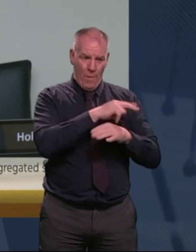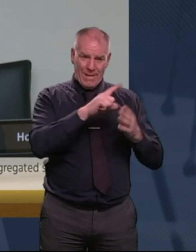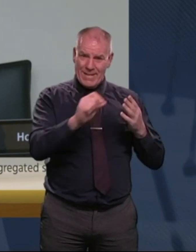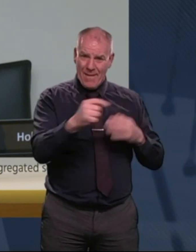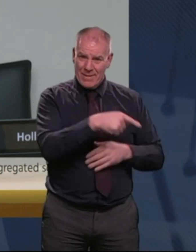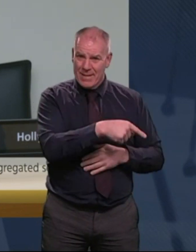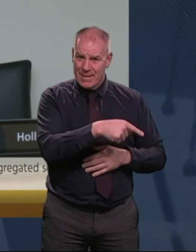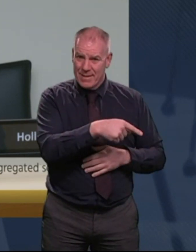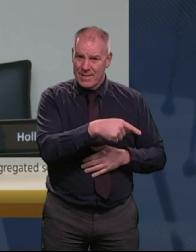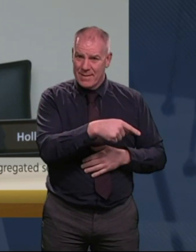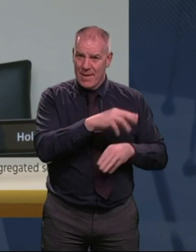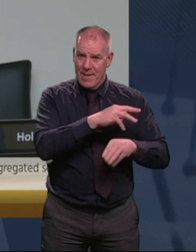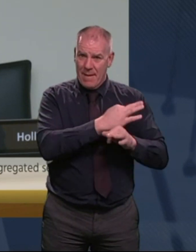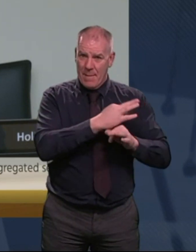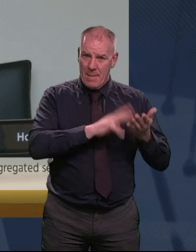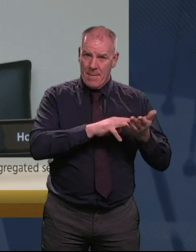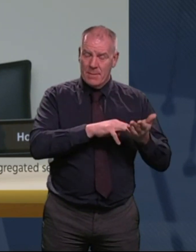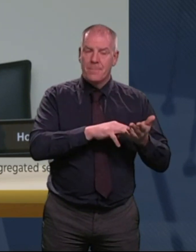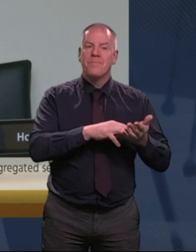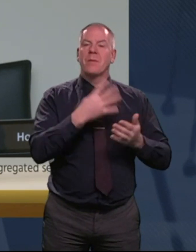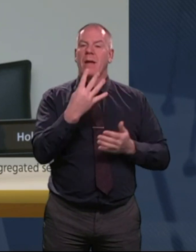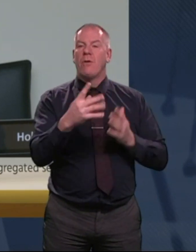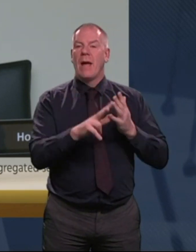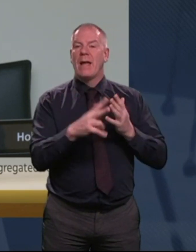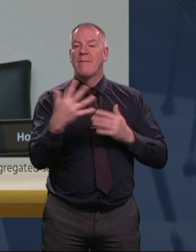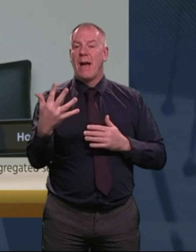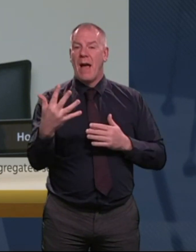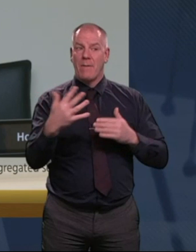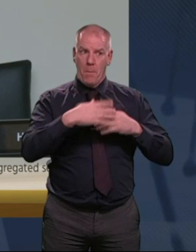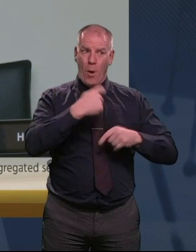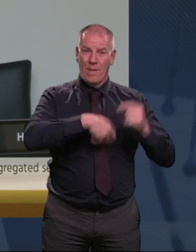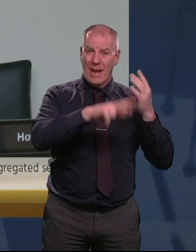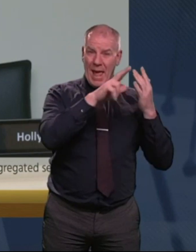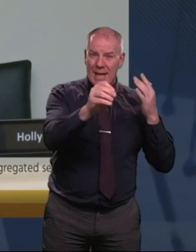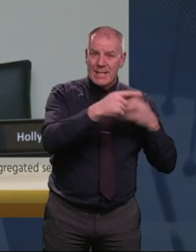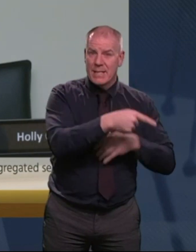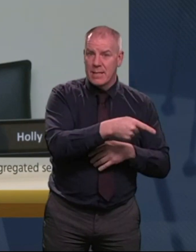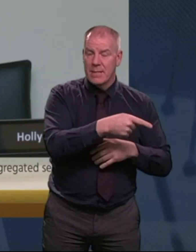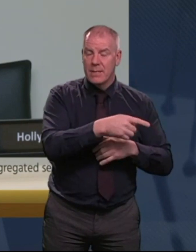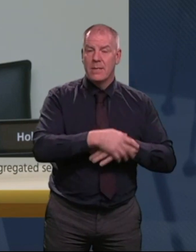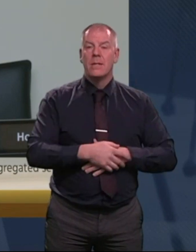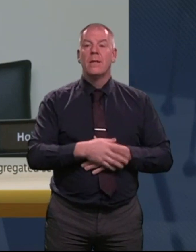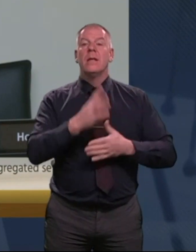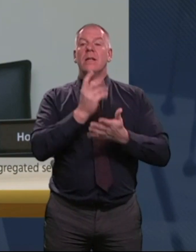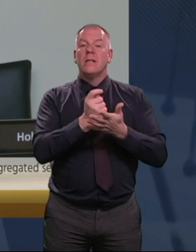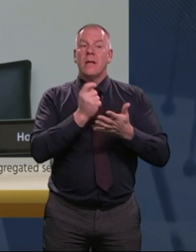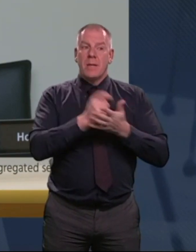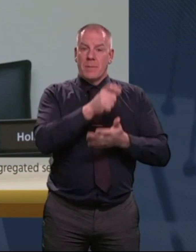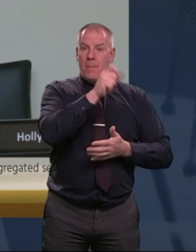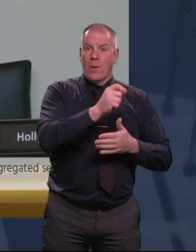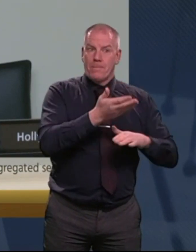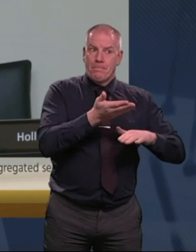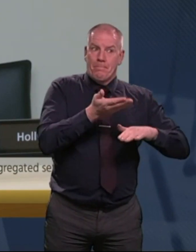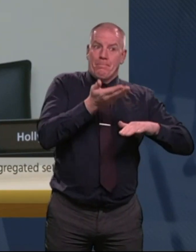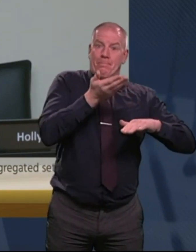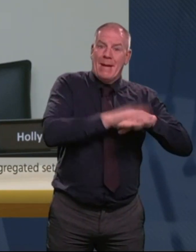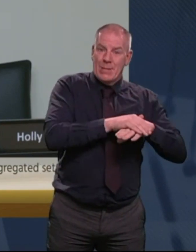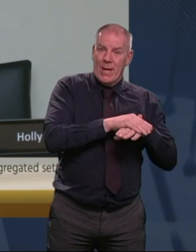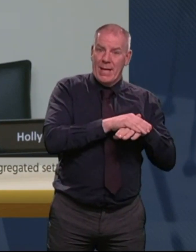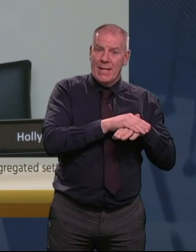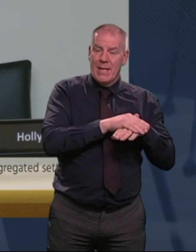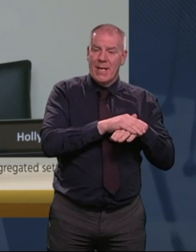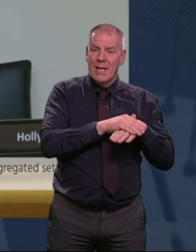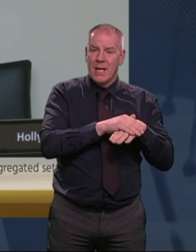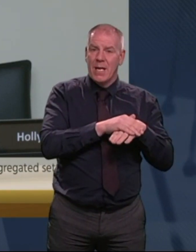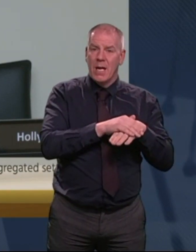age, approximately 485 of whom are over 80. And sometimes when a family carer dies, we know these